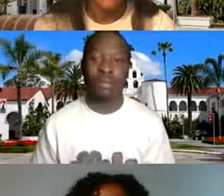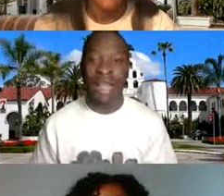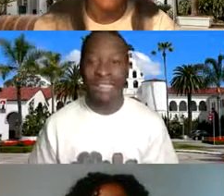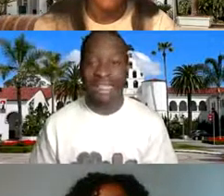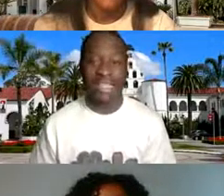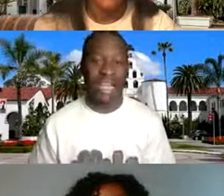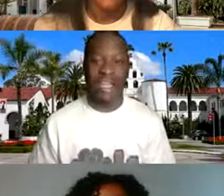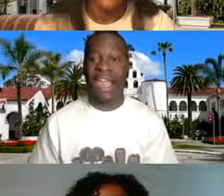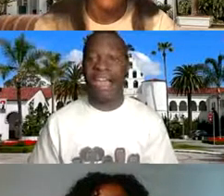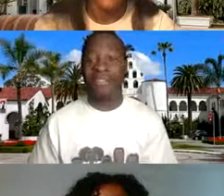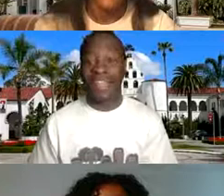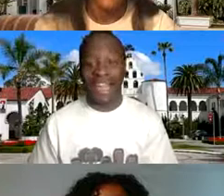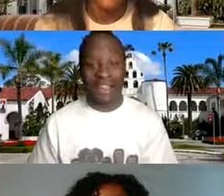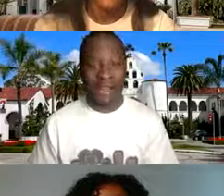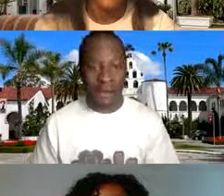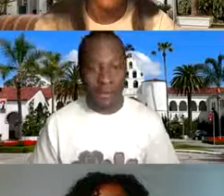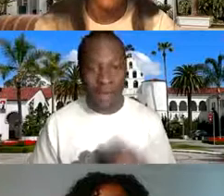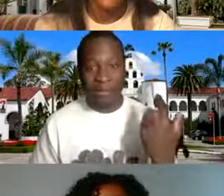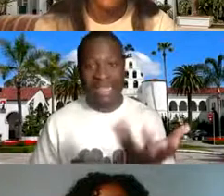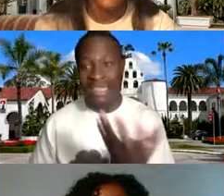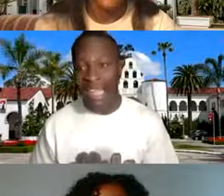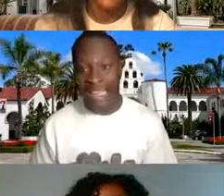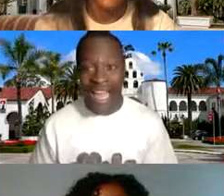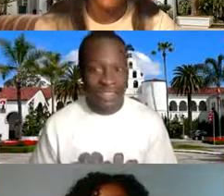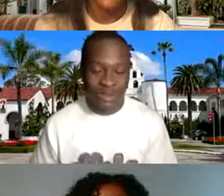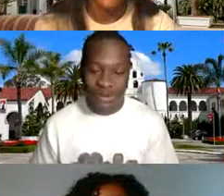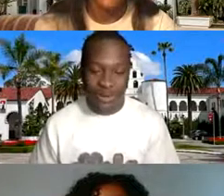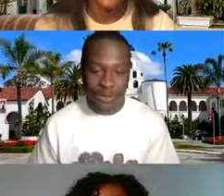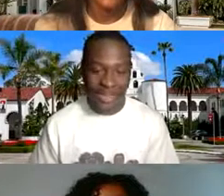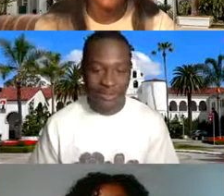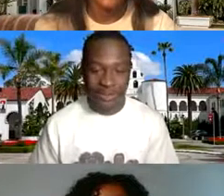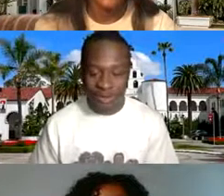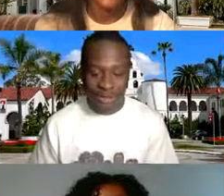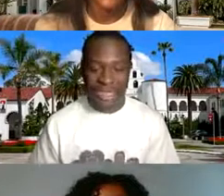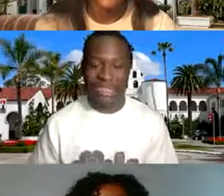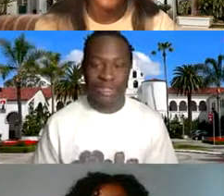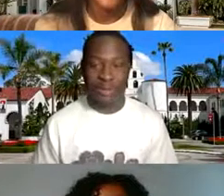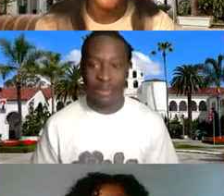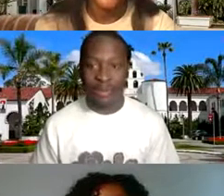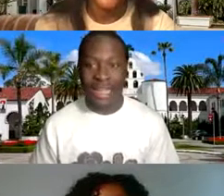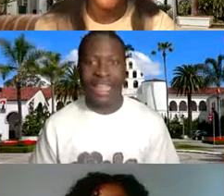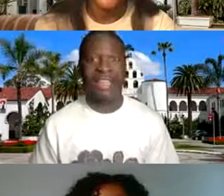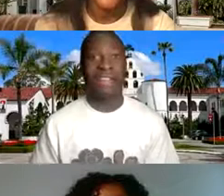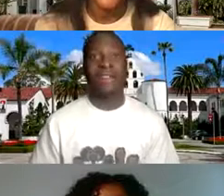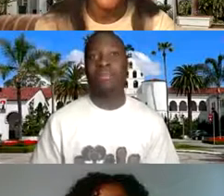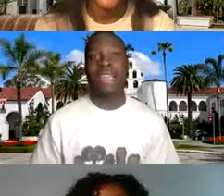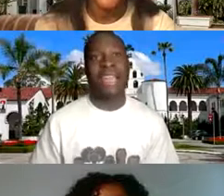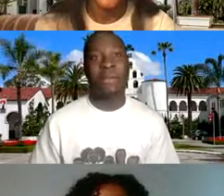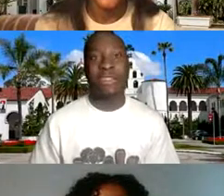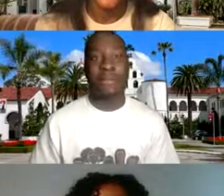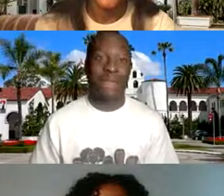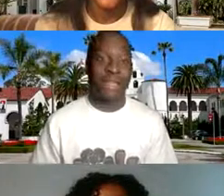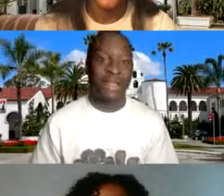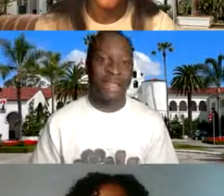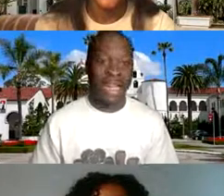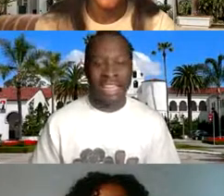this process, like, having, like, a mentee like Elijah, who's on the panel too, it's just been great. Like, being able